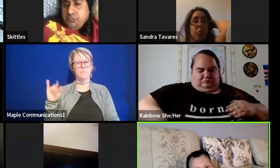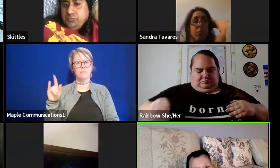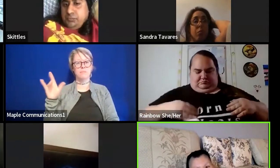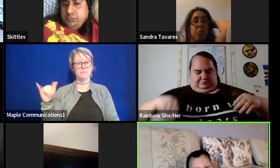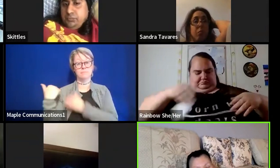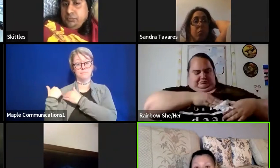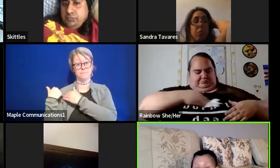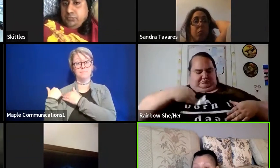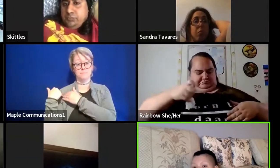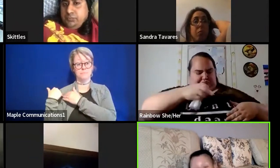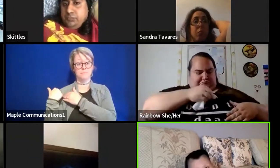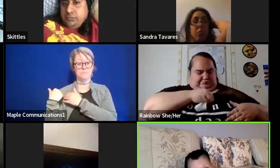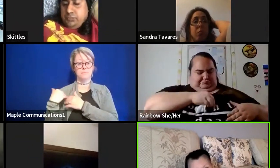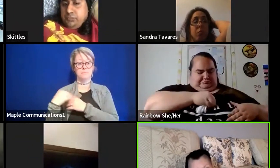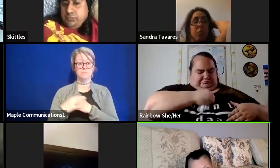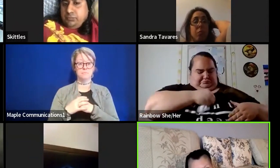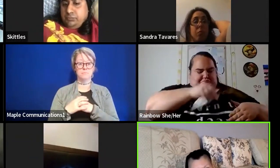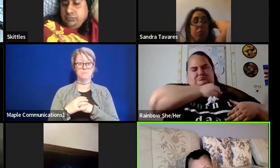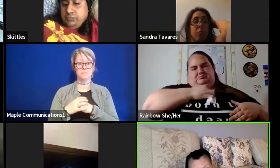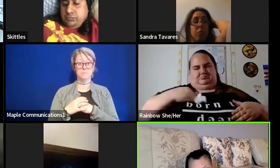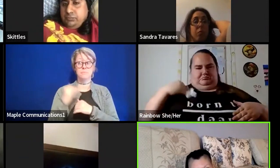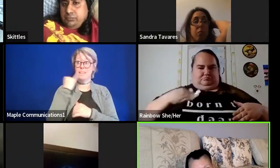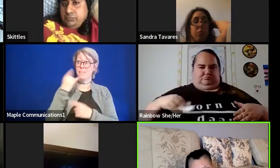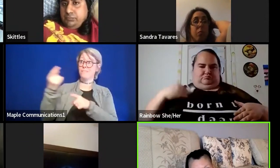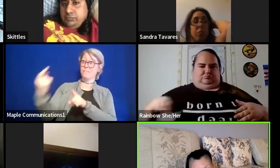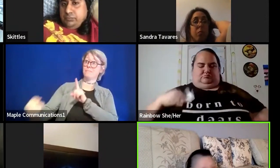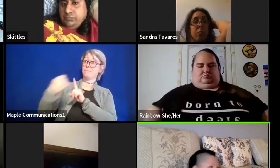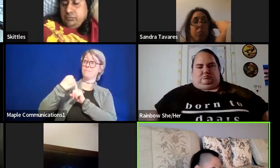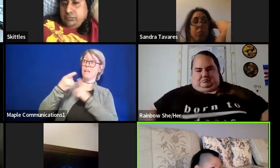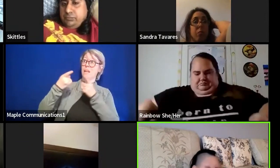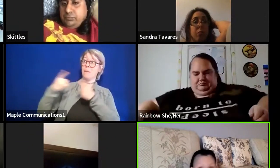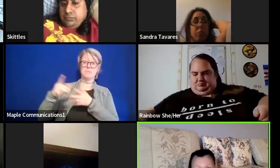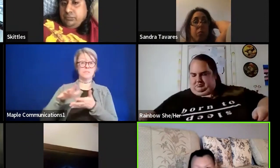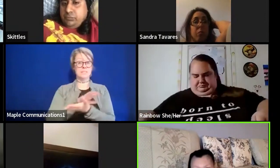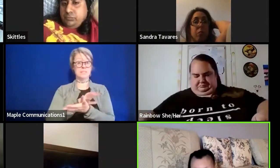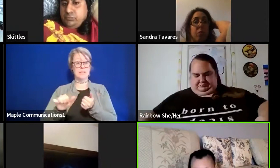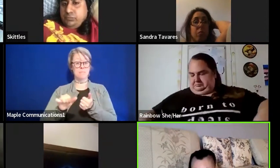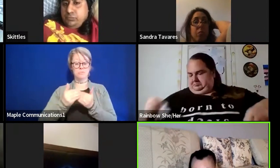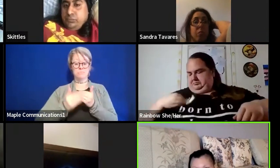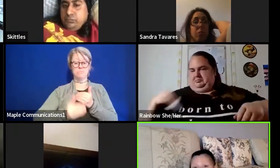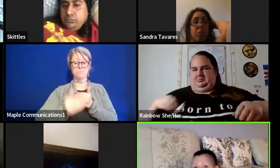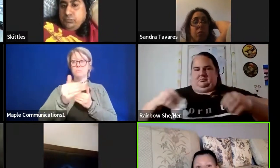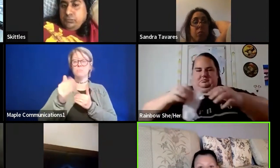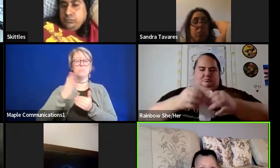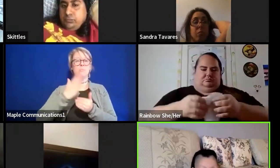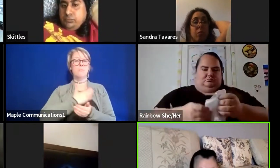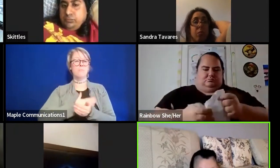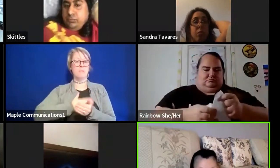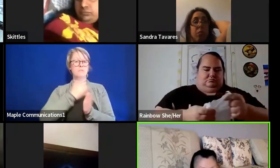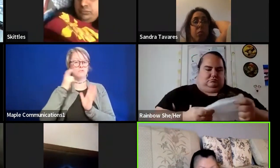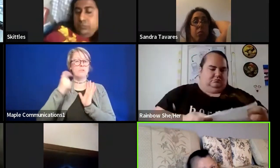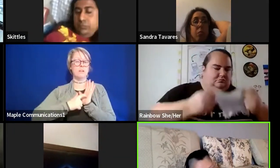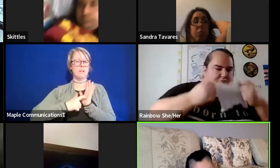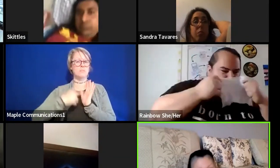If the damage after the fact, the family, kids and stuff, and individuals going to leave